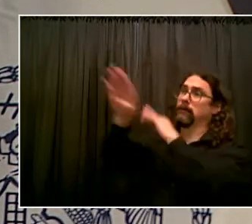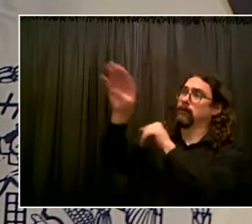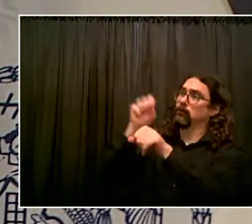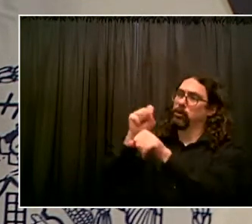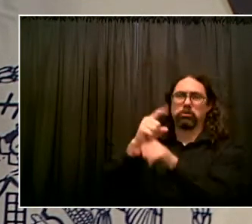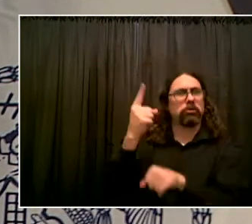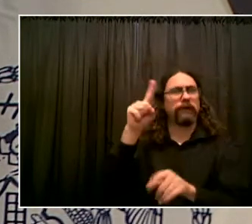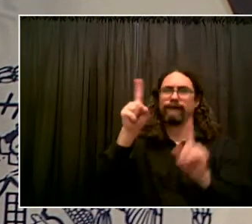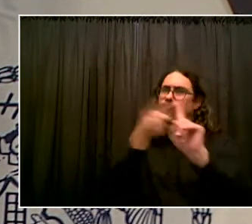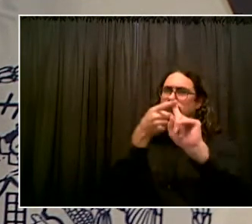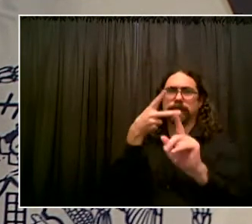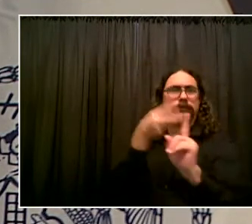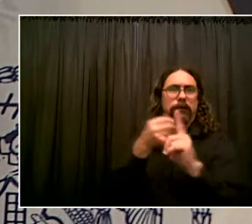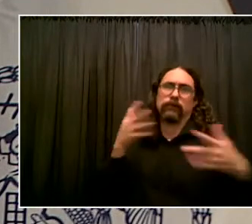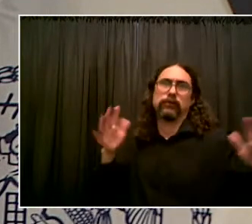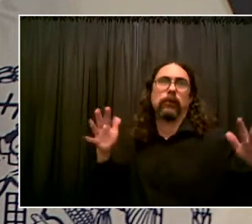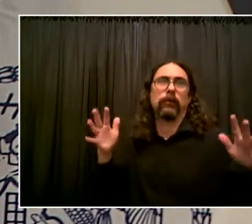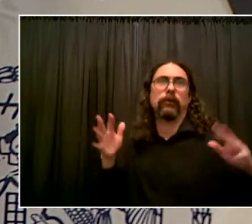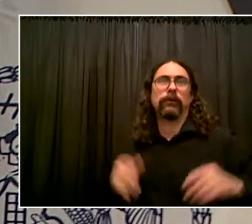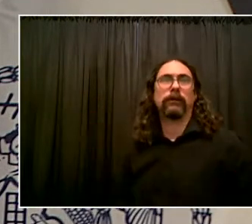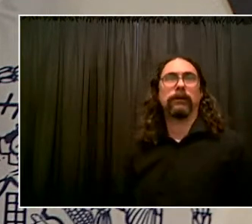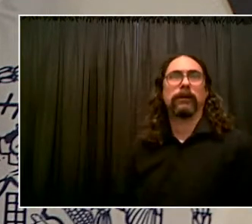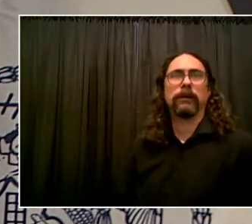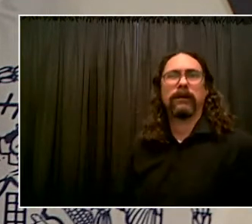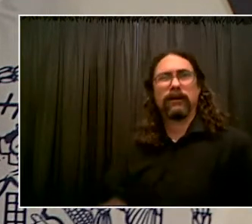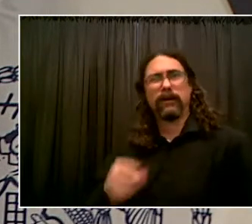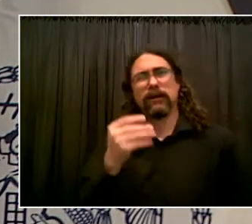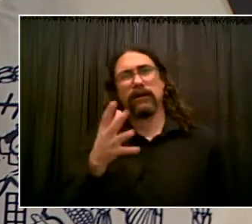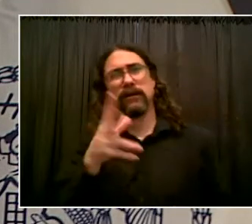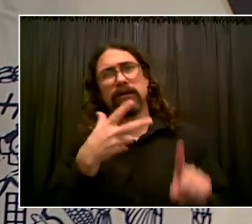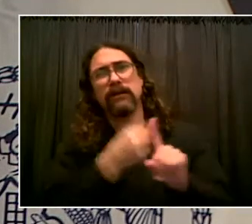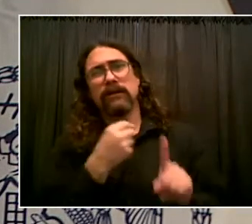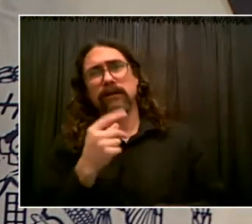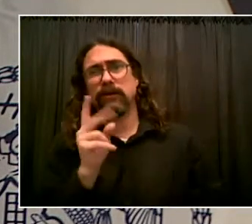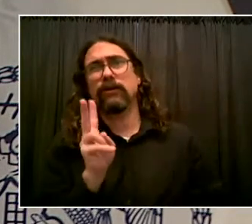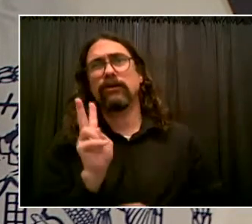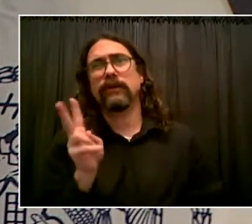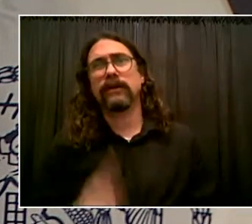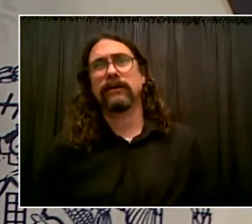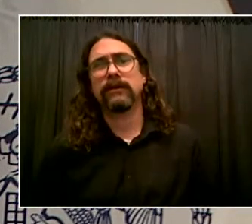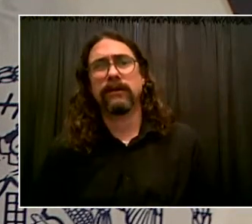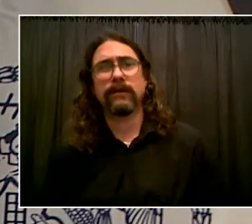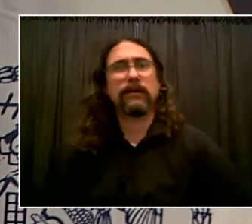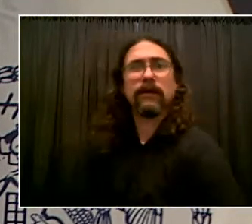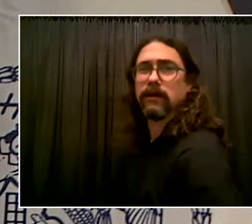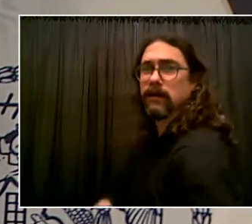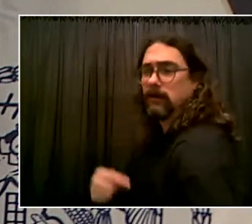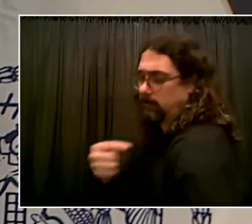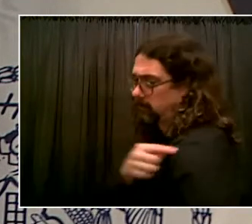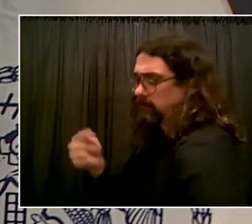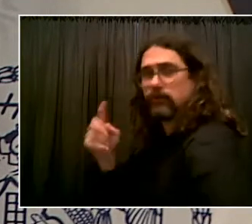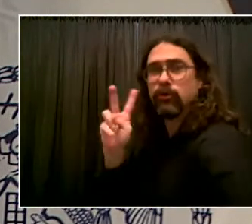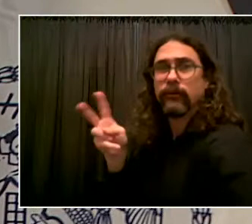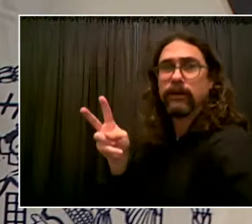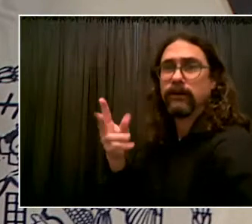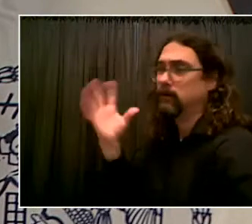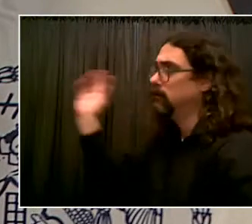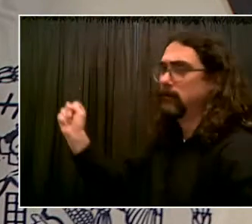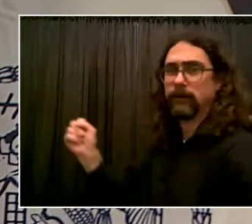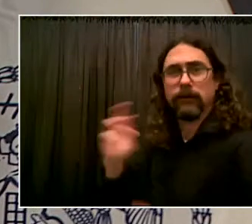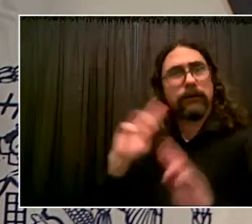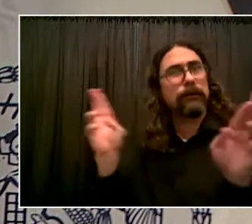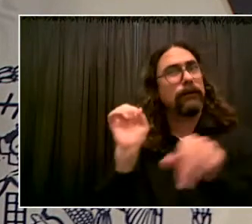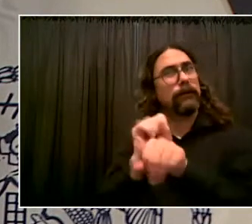to correct could go down to any number of sites, get the dose, get the card, and get back to work and get their pay